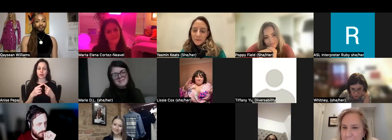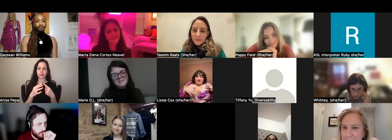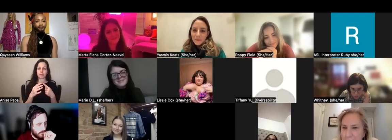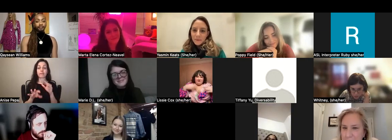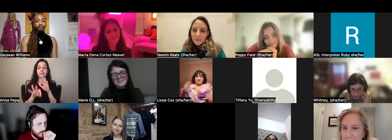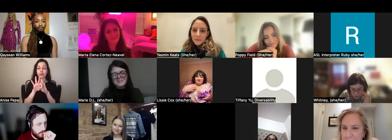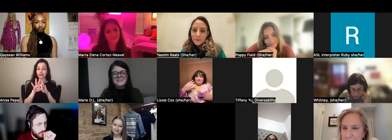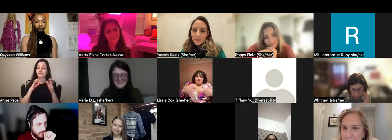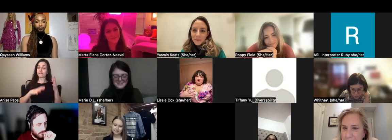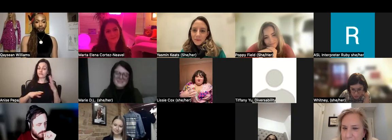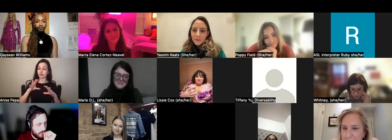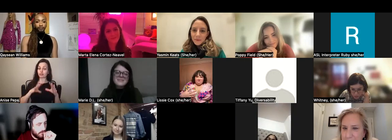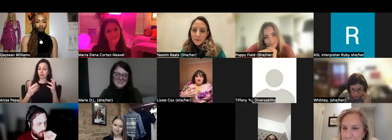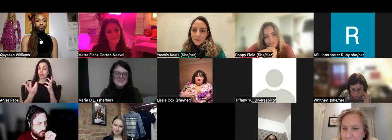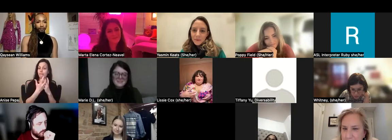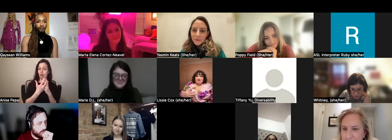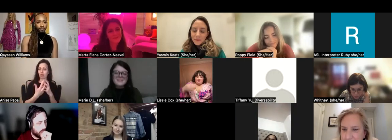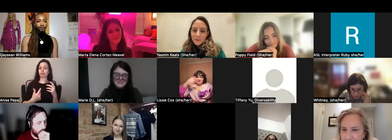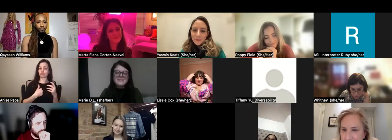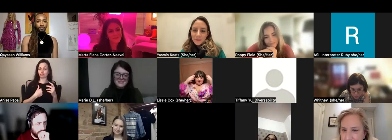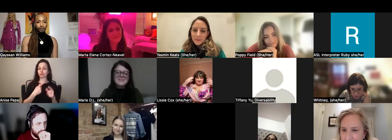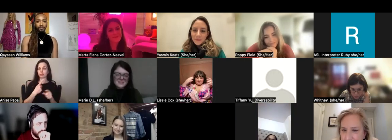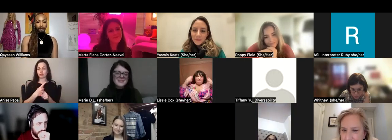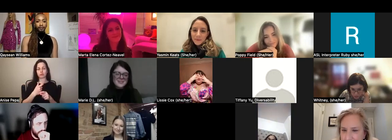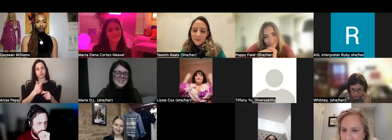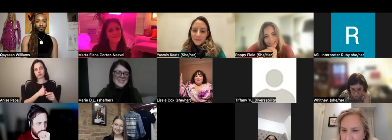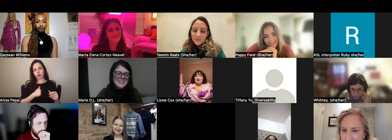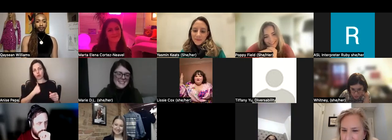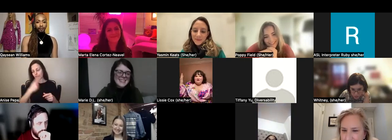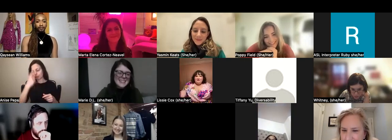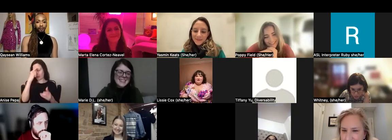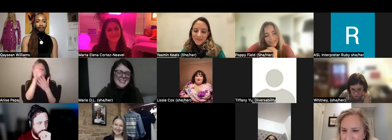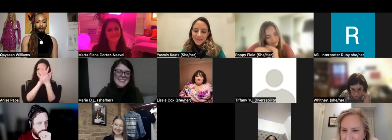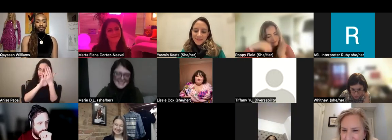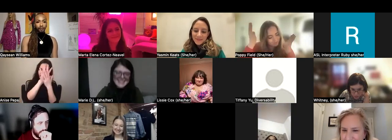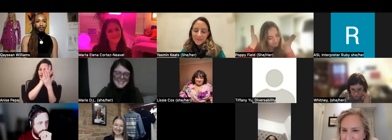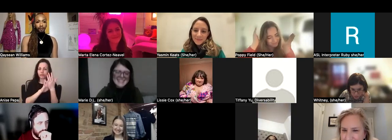finding fashion that's like for us, right? Sorry, my brain fog.